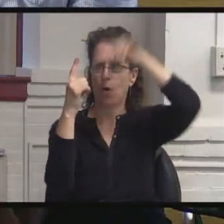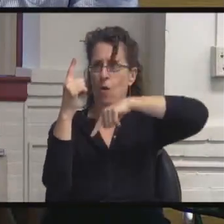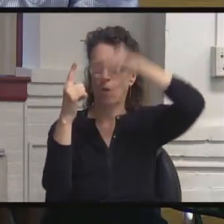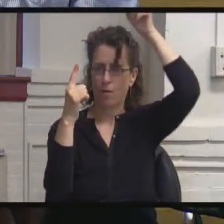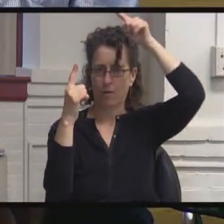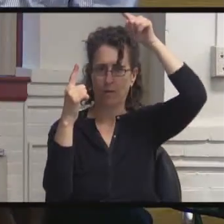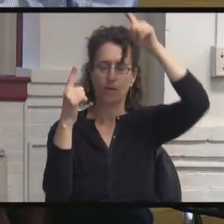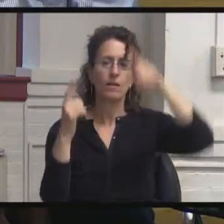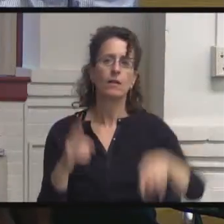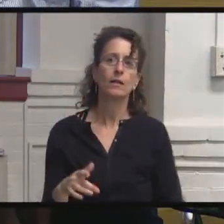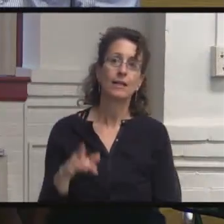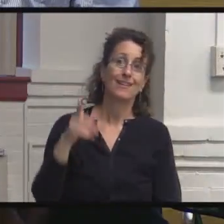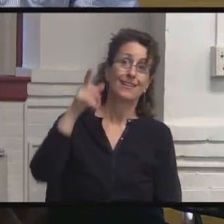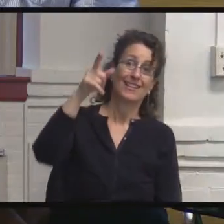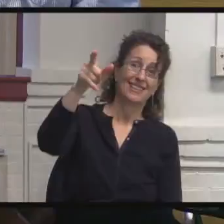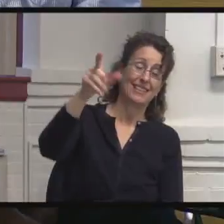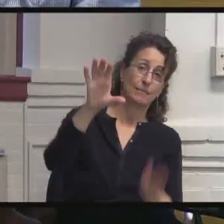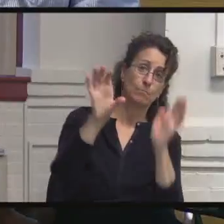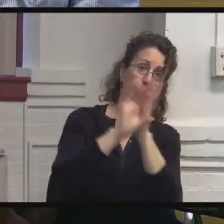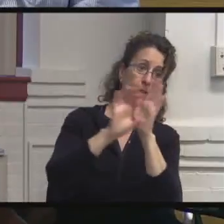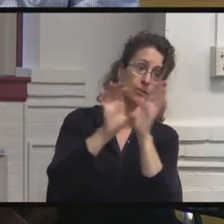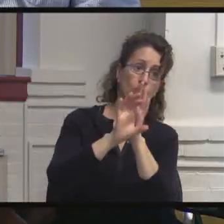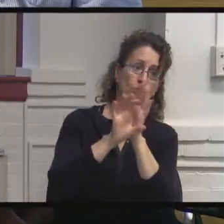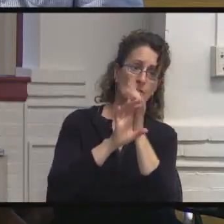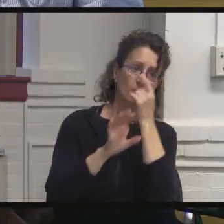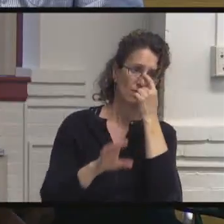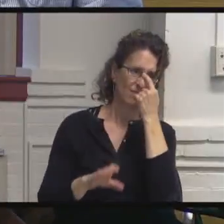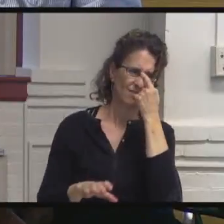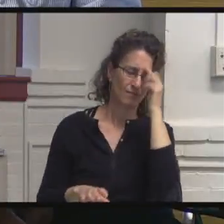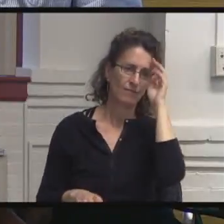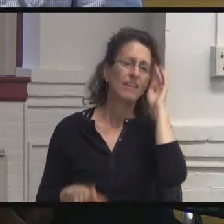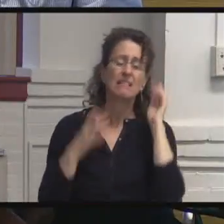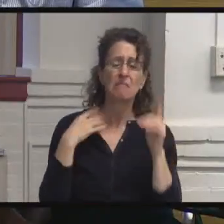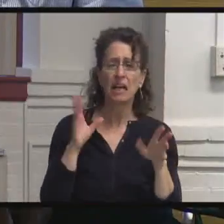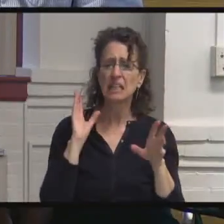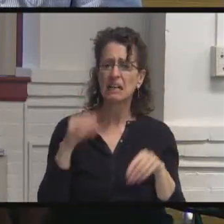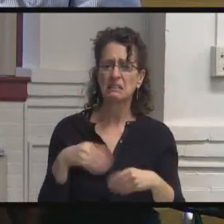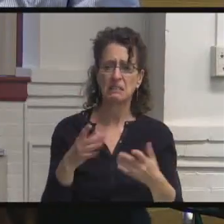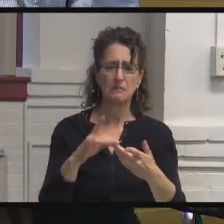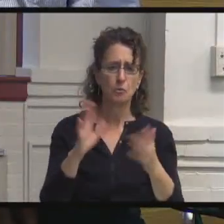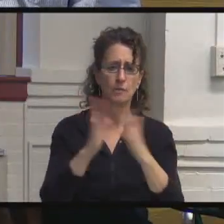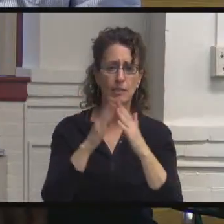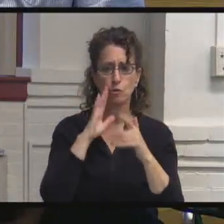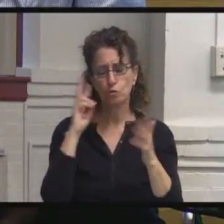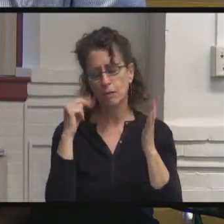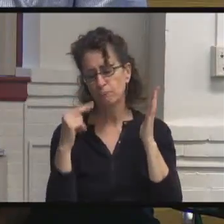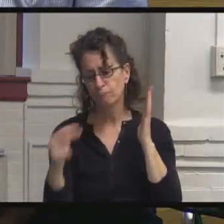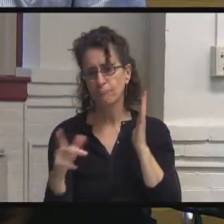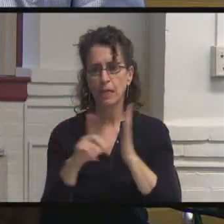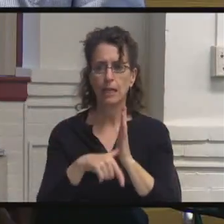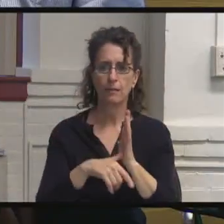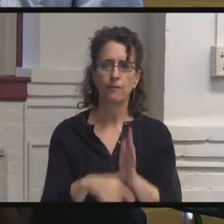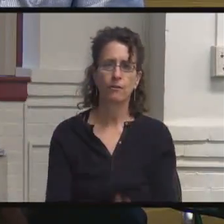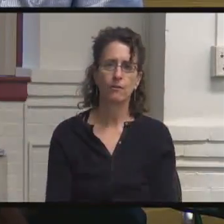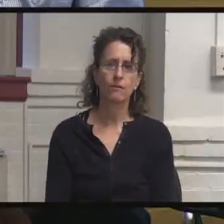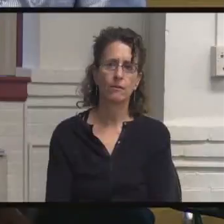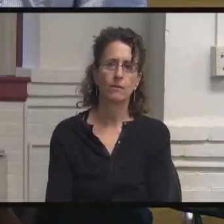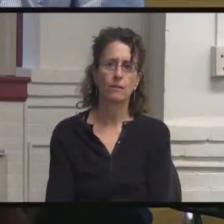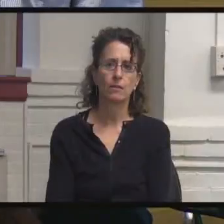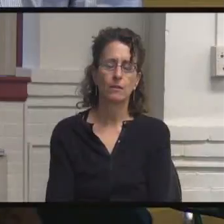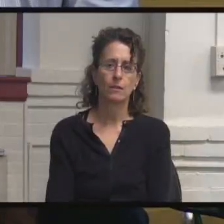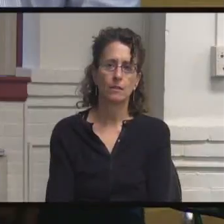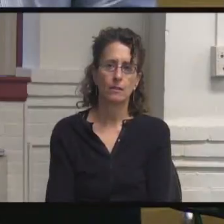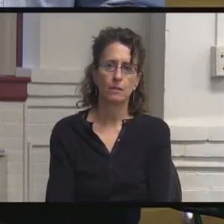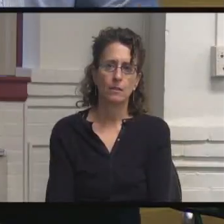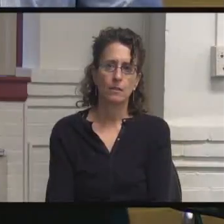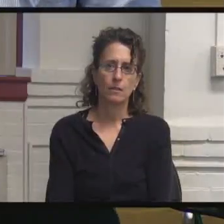particular photograph on, and by the way, I'm happy to provide this to the town so that you have it afterwards and we'll submit it to the Public Service Board. Is that,